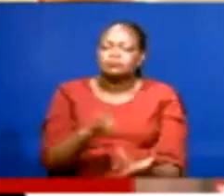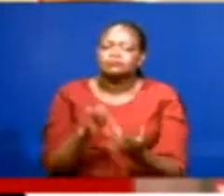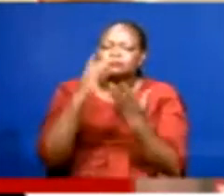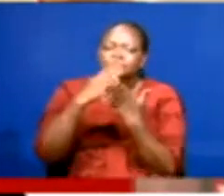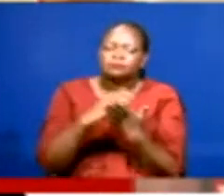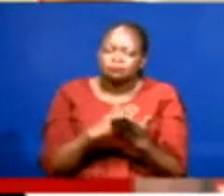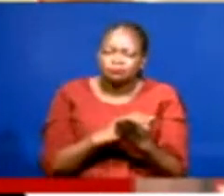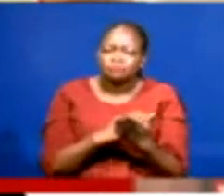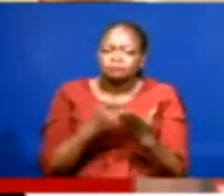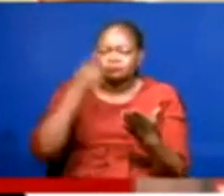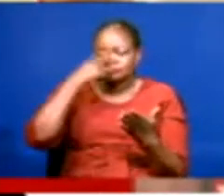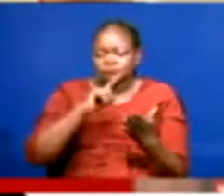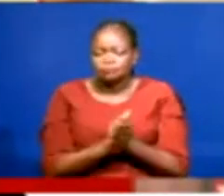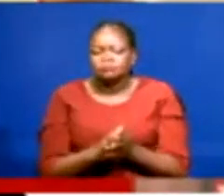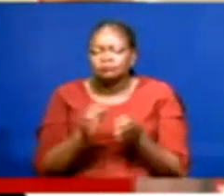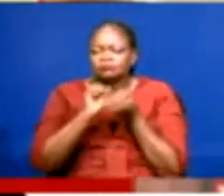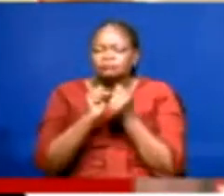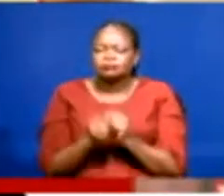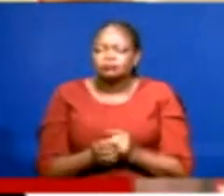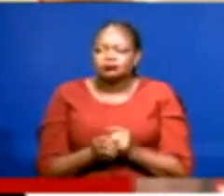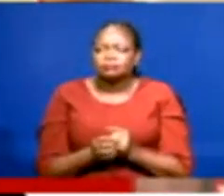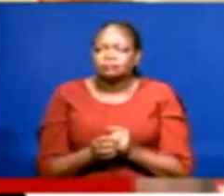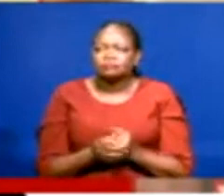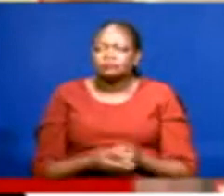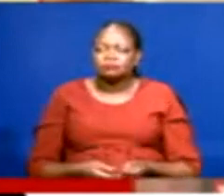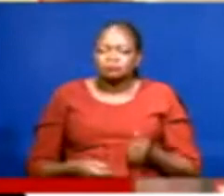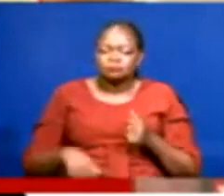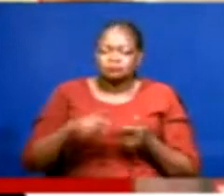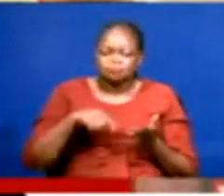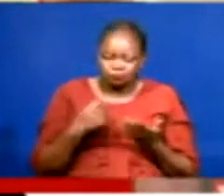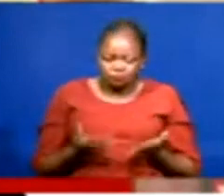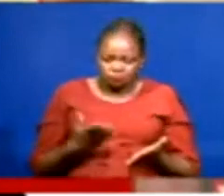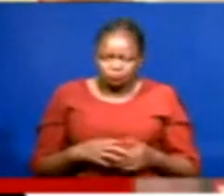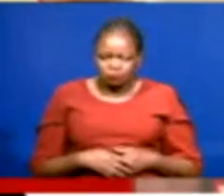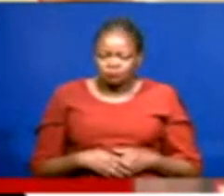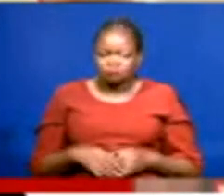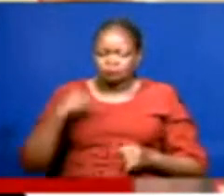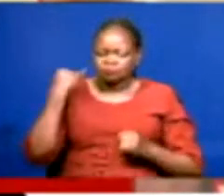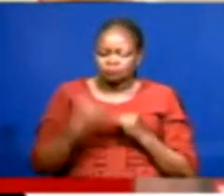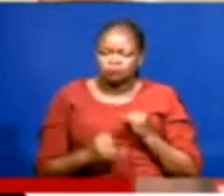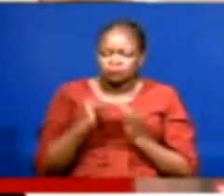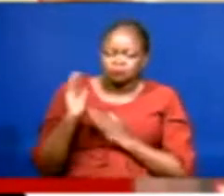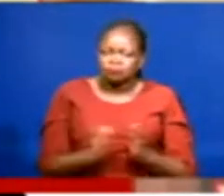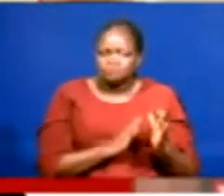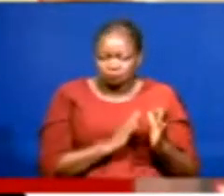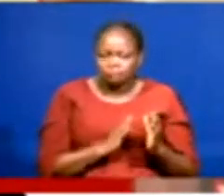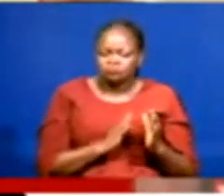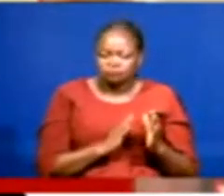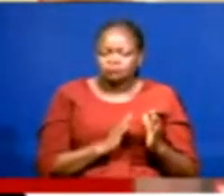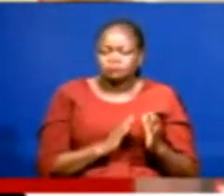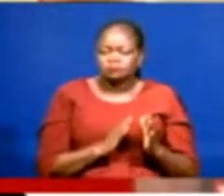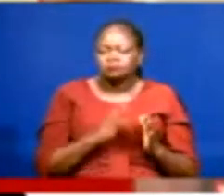programs, policies, and reforms. We are currently finalizing the preparation of the